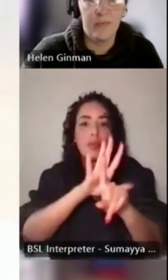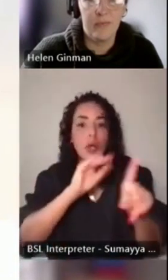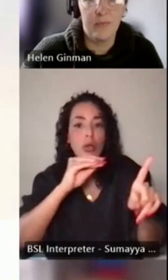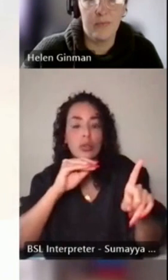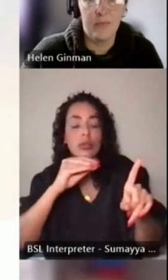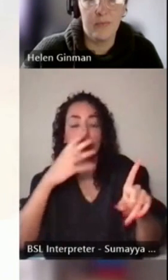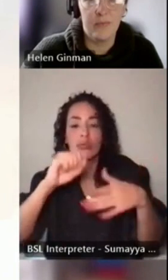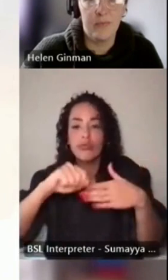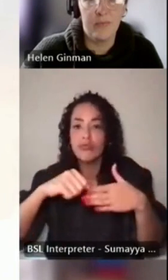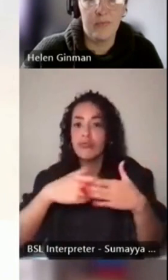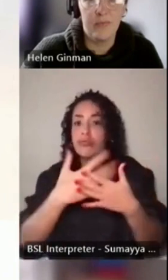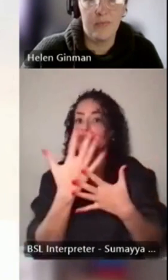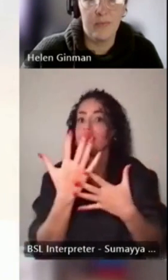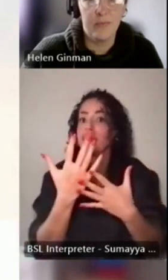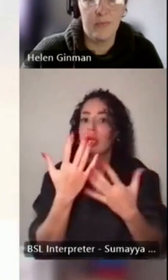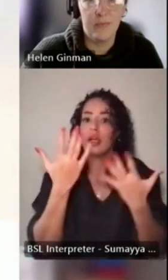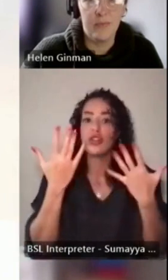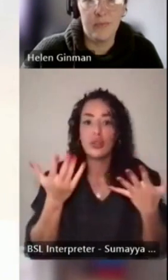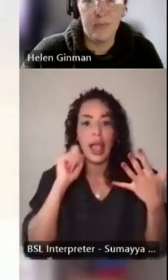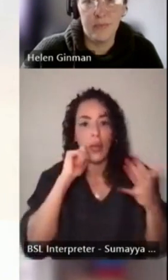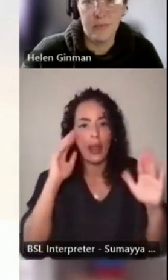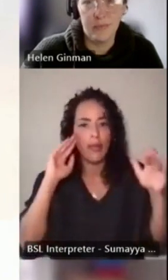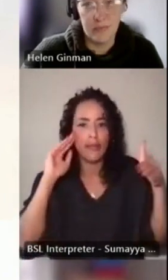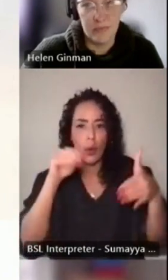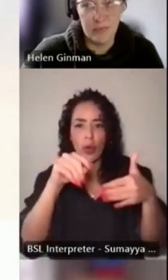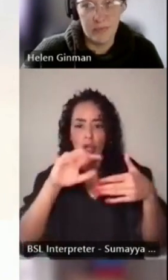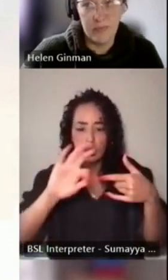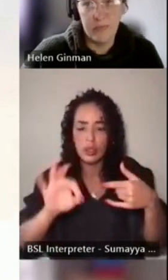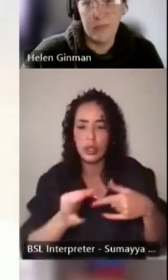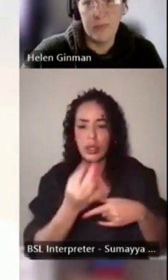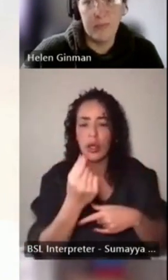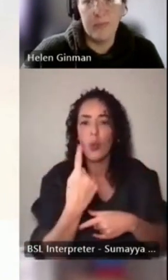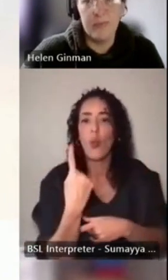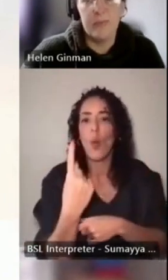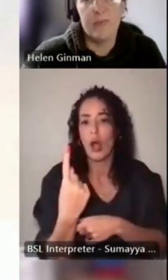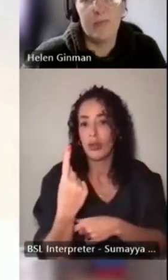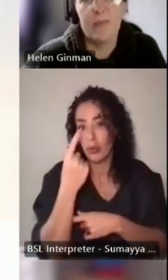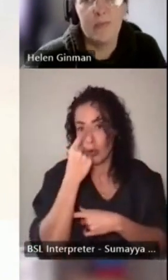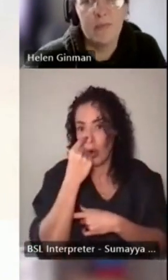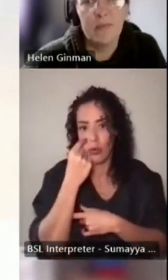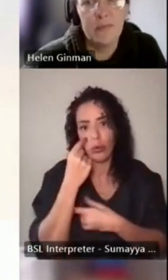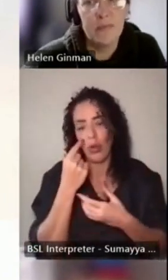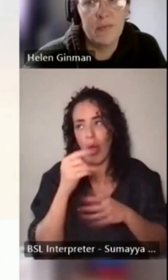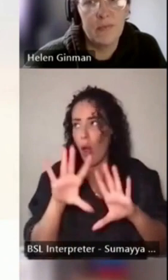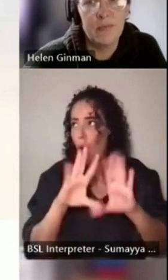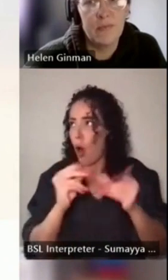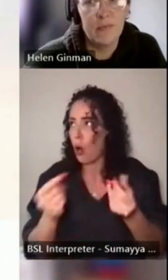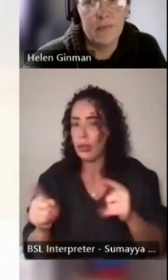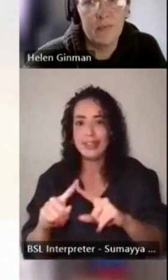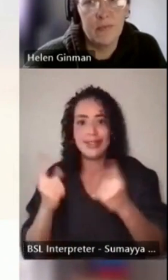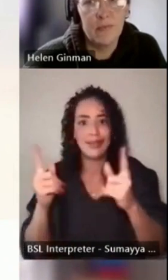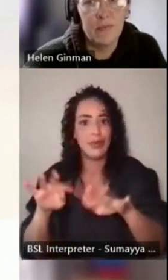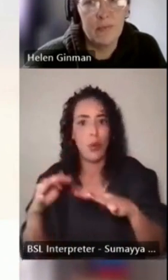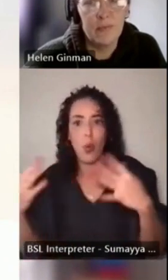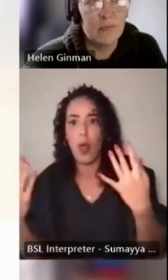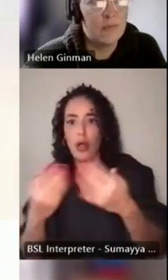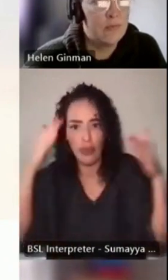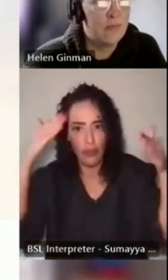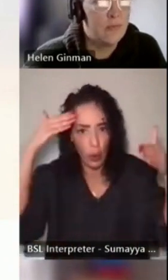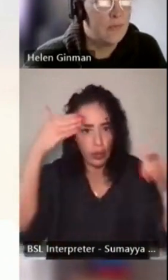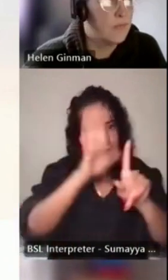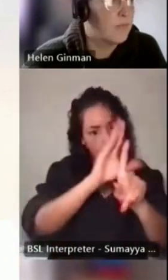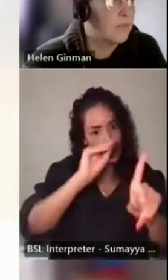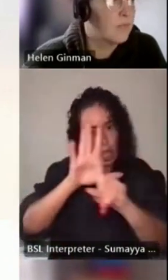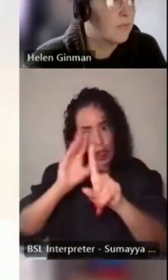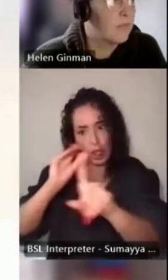We're going to have a look at just one of them today. We could do a whole workshop on all the different conflict models, but we've picked